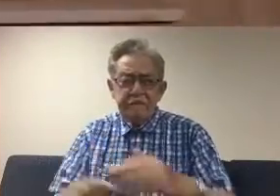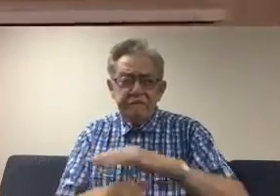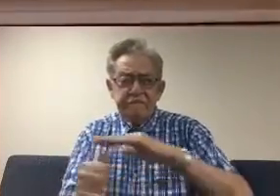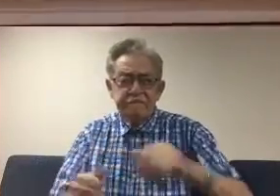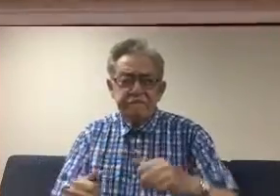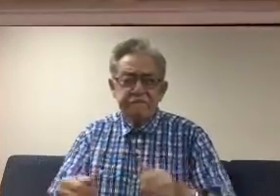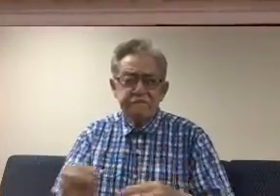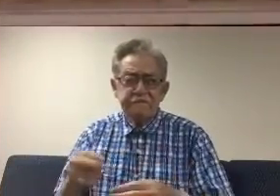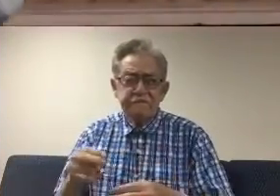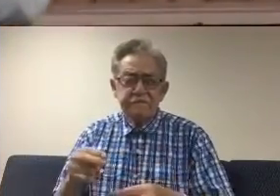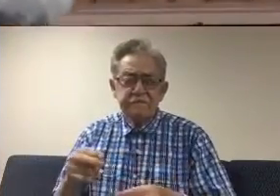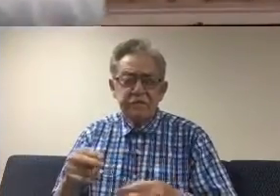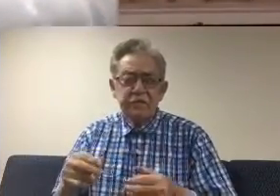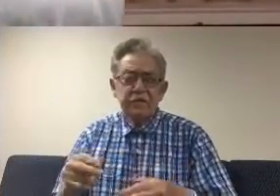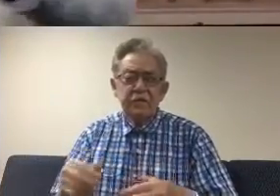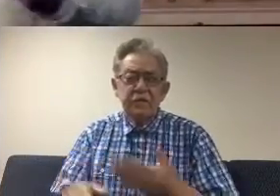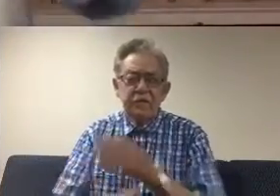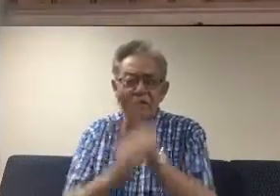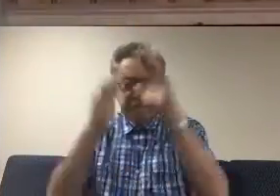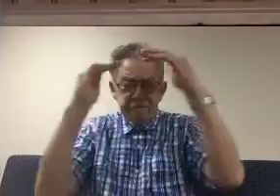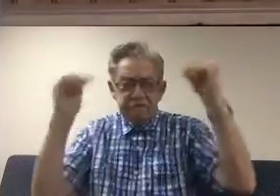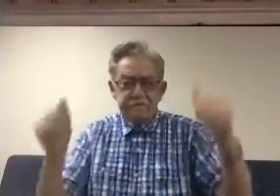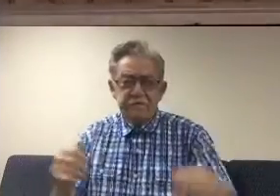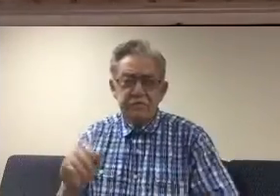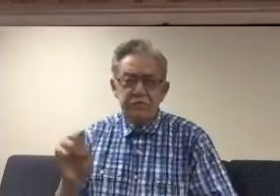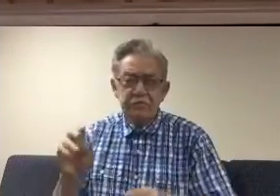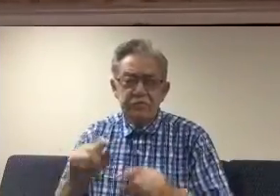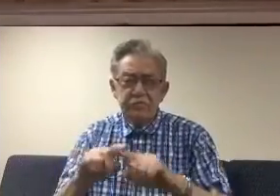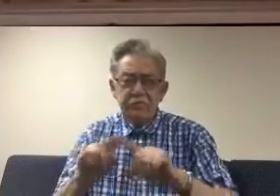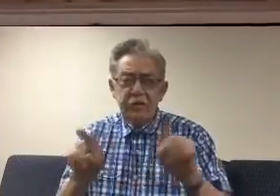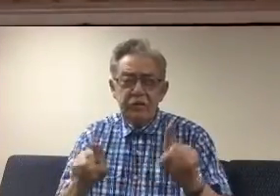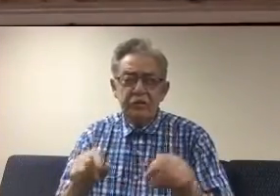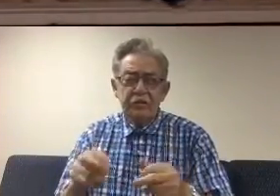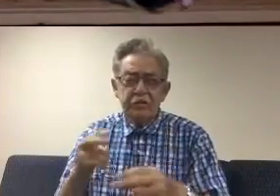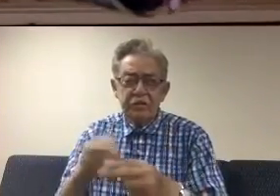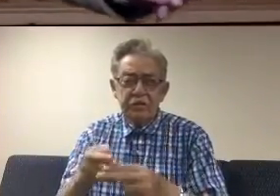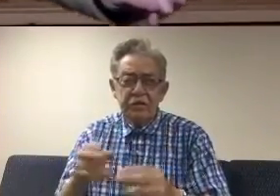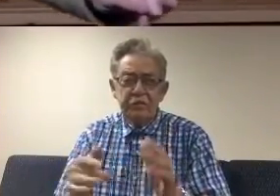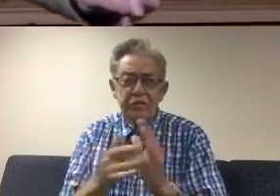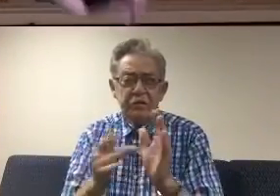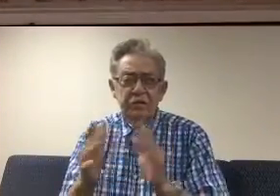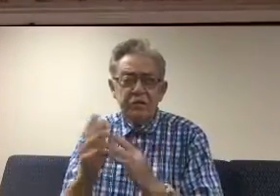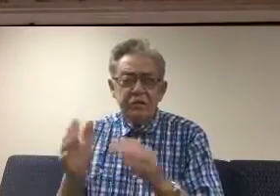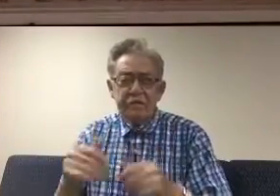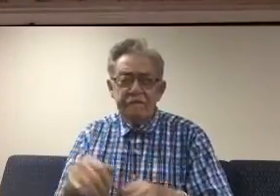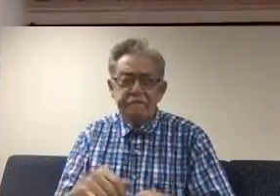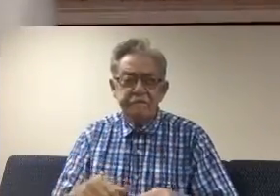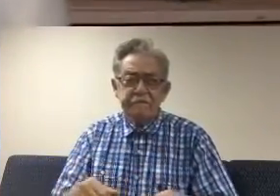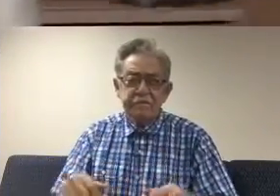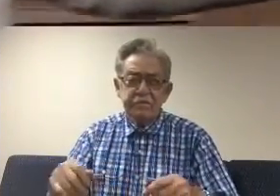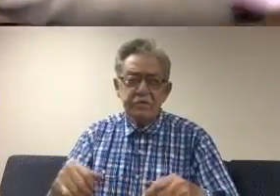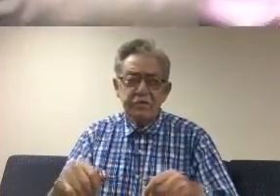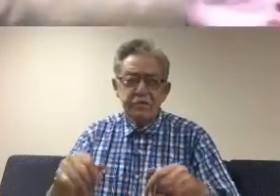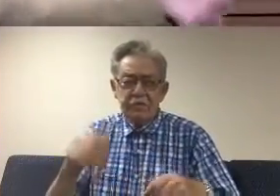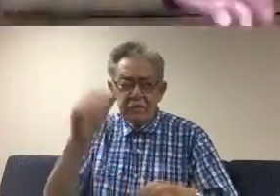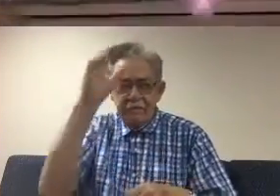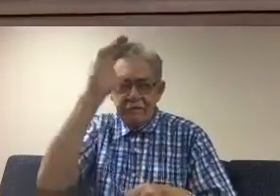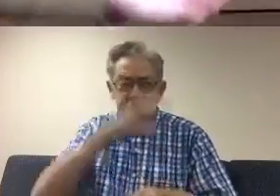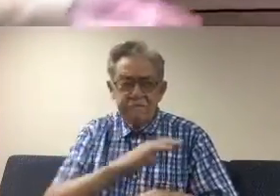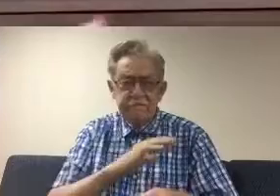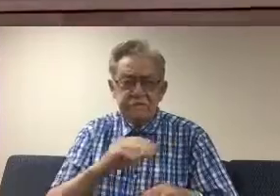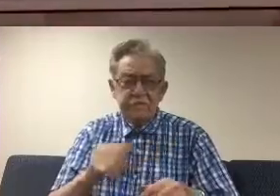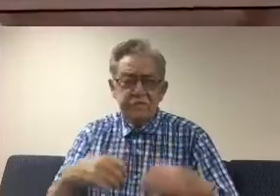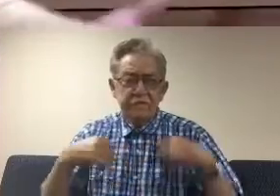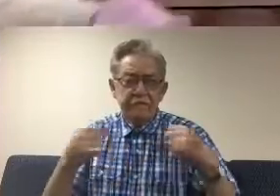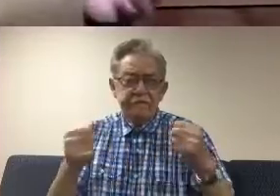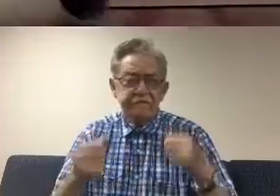name of Jesus, by whom, by the way, this man was healed from his crippled condition, the demonstration of God's power that was so